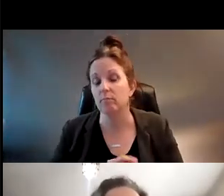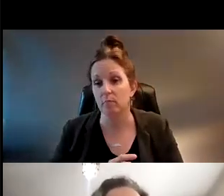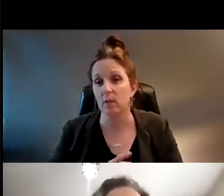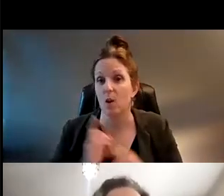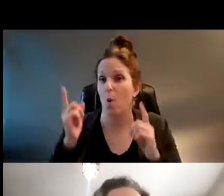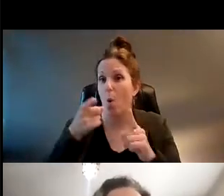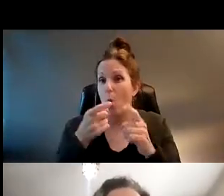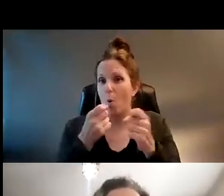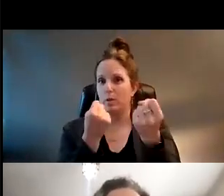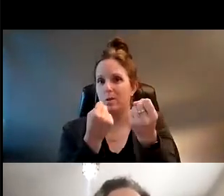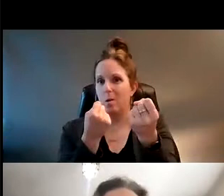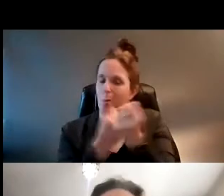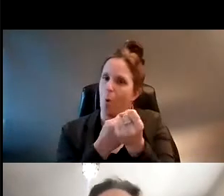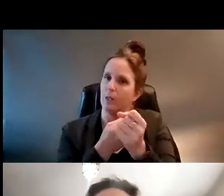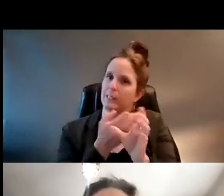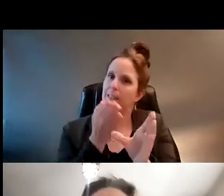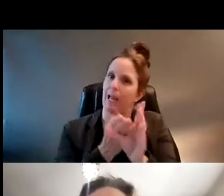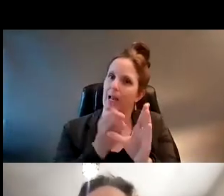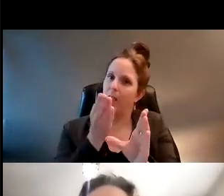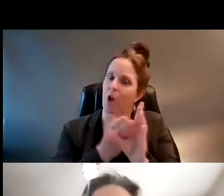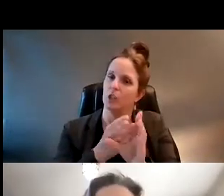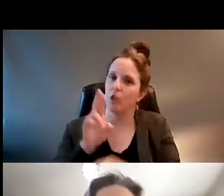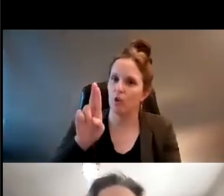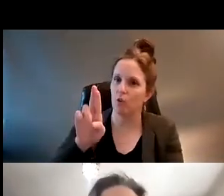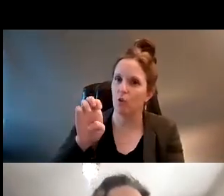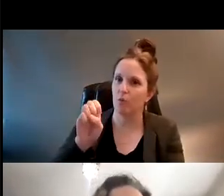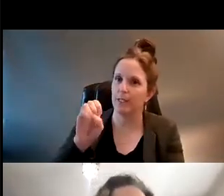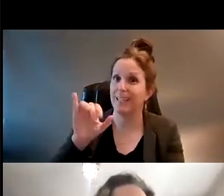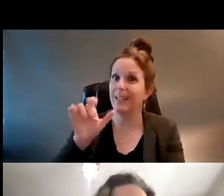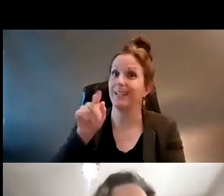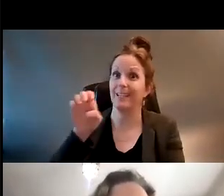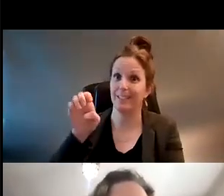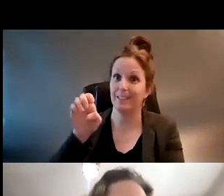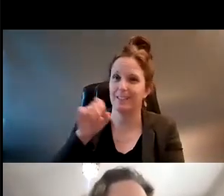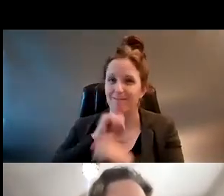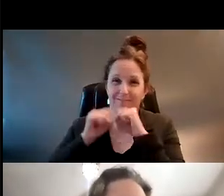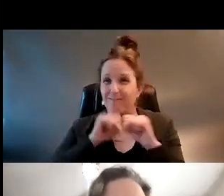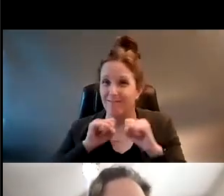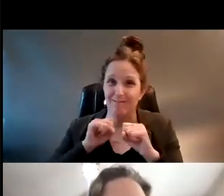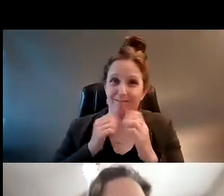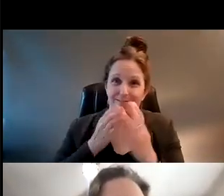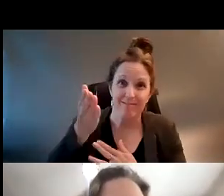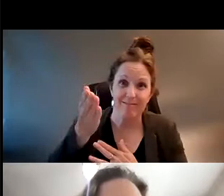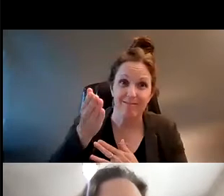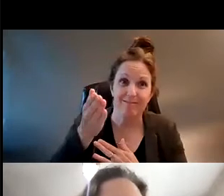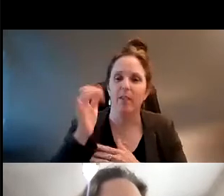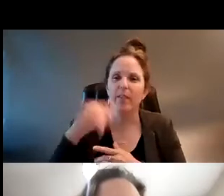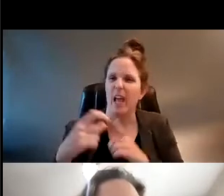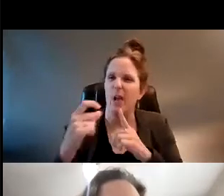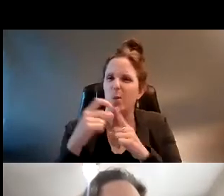support psychological resilience, which is a word that's really been thrown around a lot recently, but I'll just define it here for you.